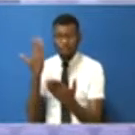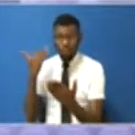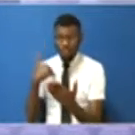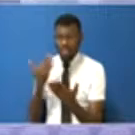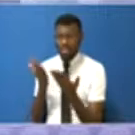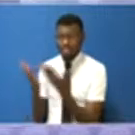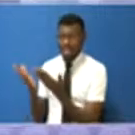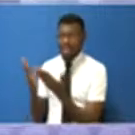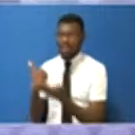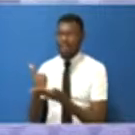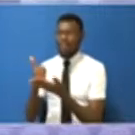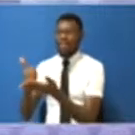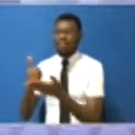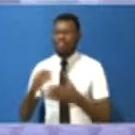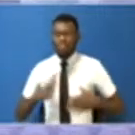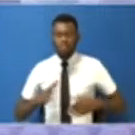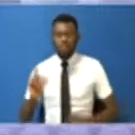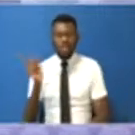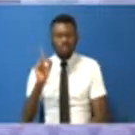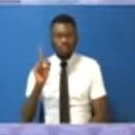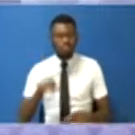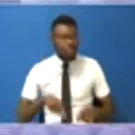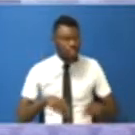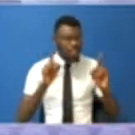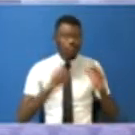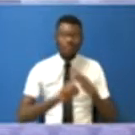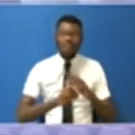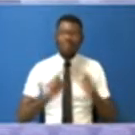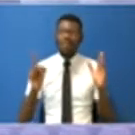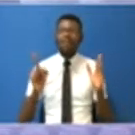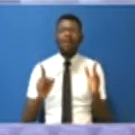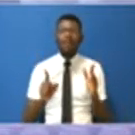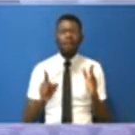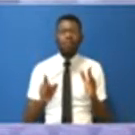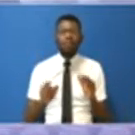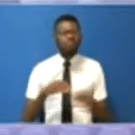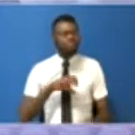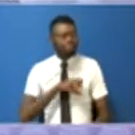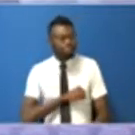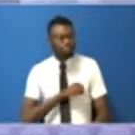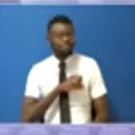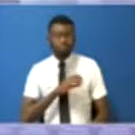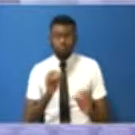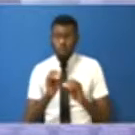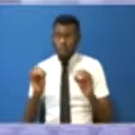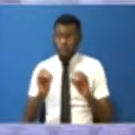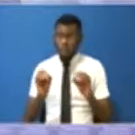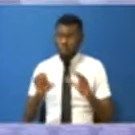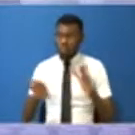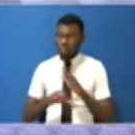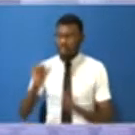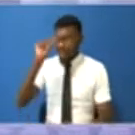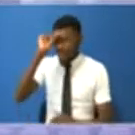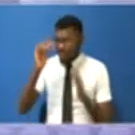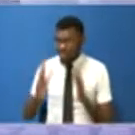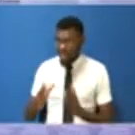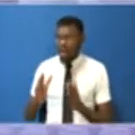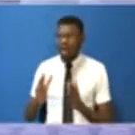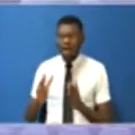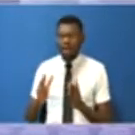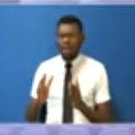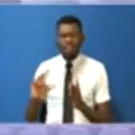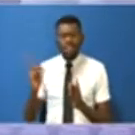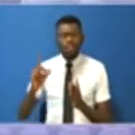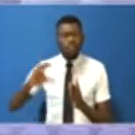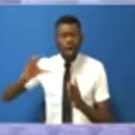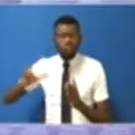nairobians and he ran away from that public office now if you cannot withstand the heat over deputy governor you can't run aerobic city country